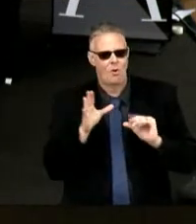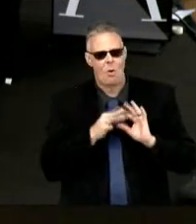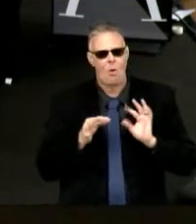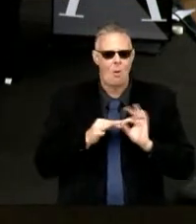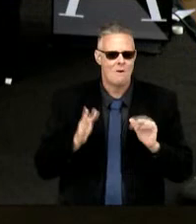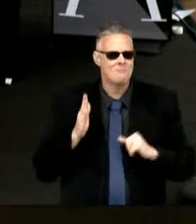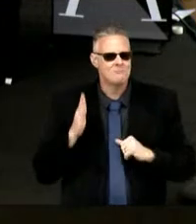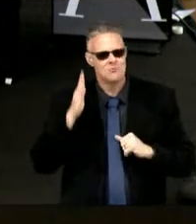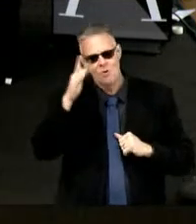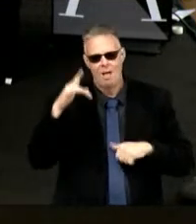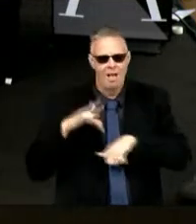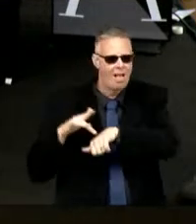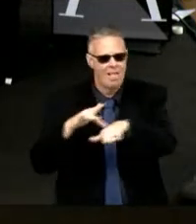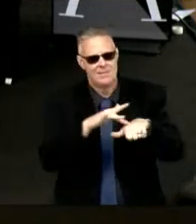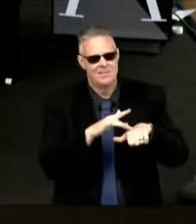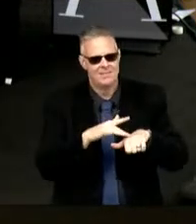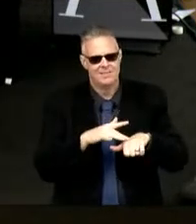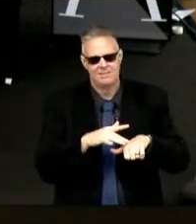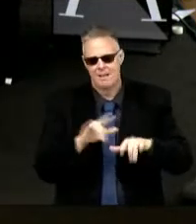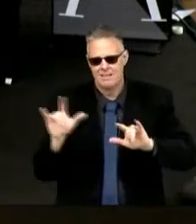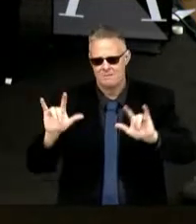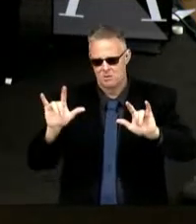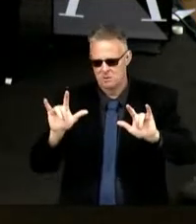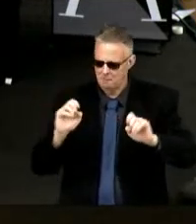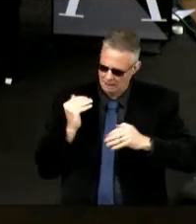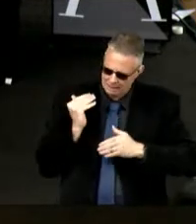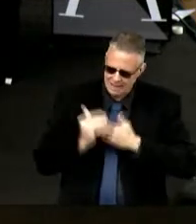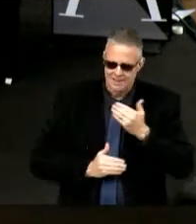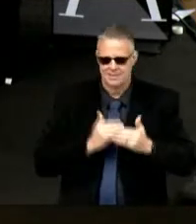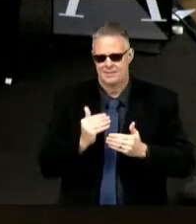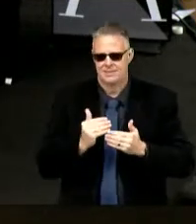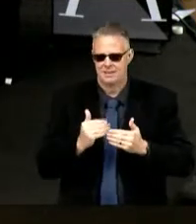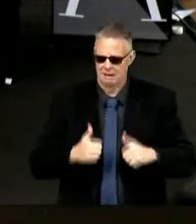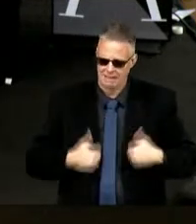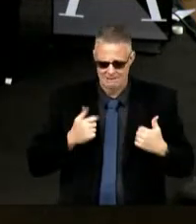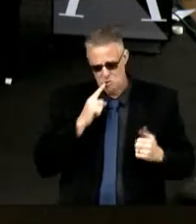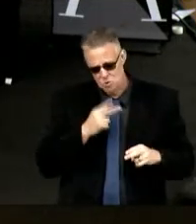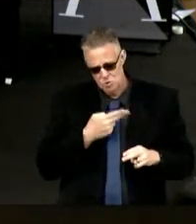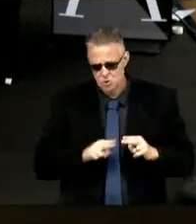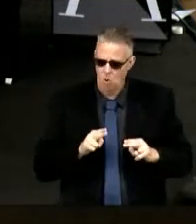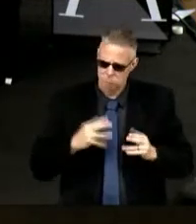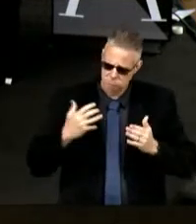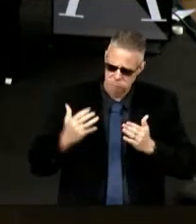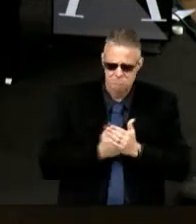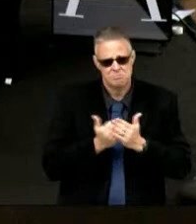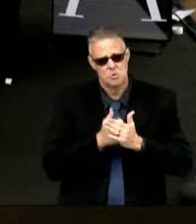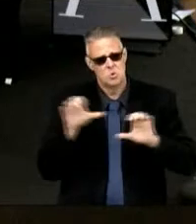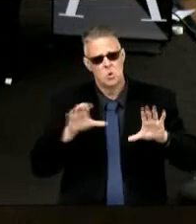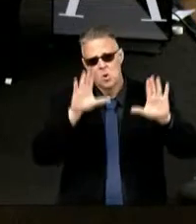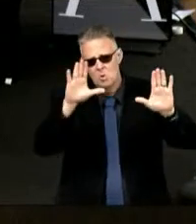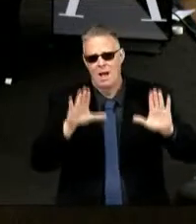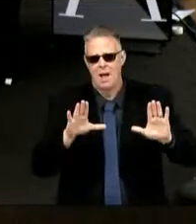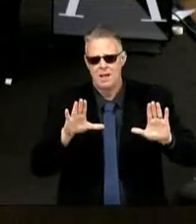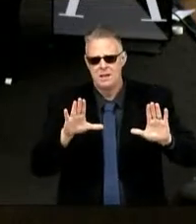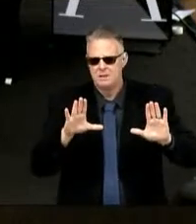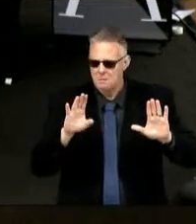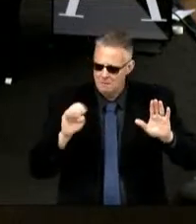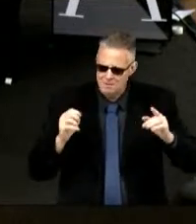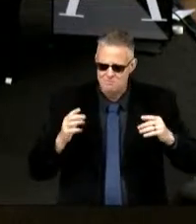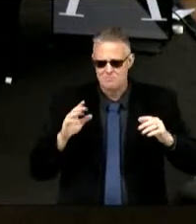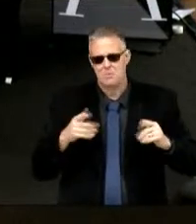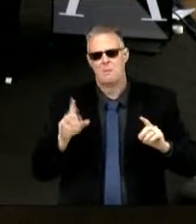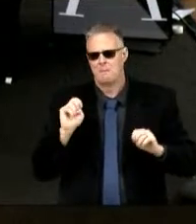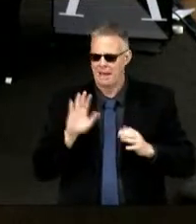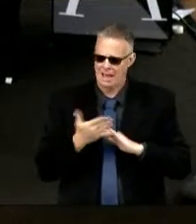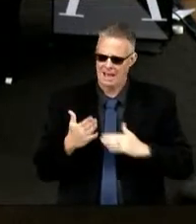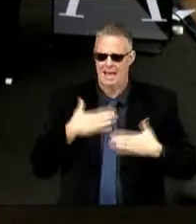your futures that you'll be creating. Above all, be kind, life is short, do great things, be great, and as happy as